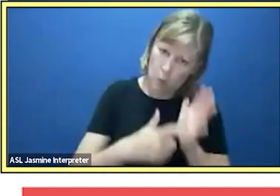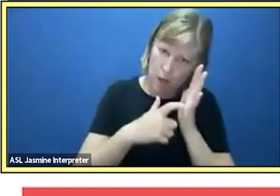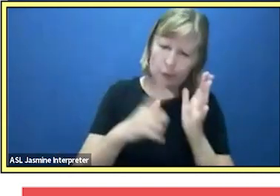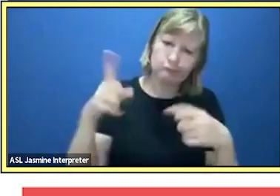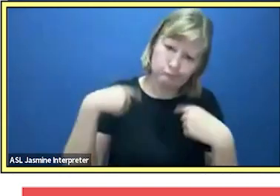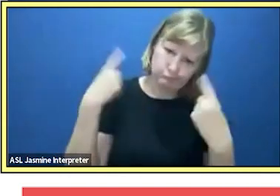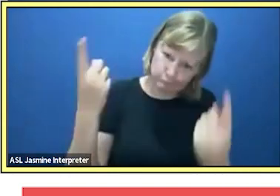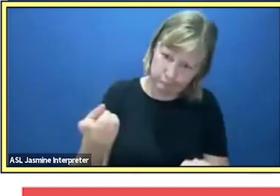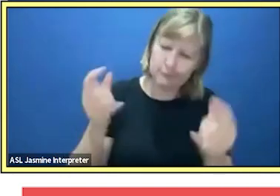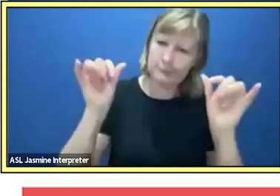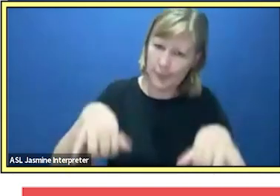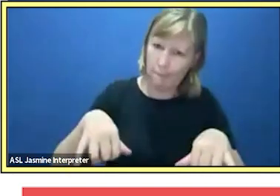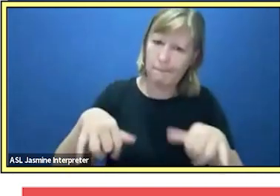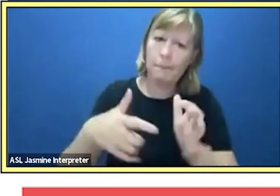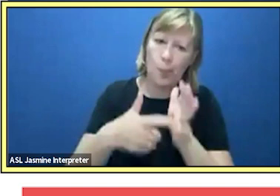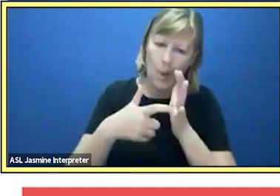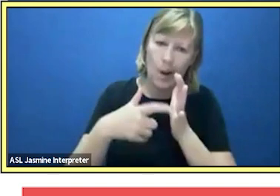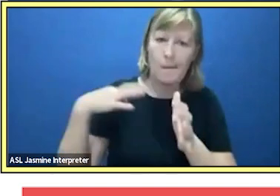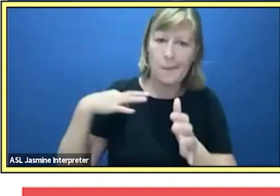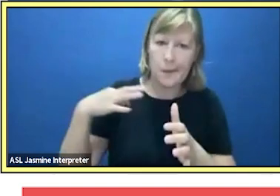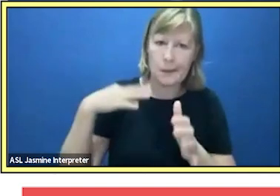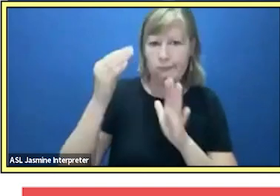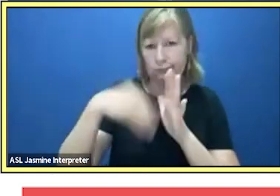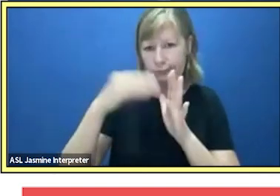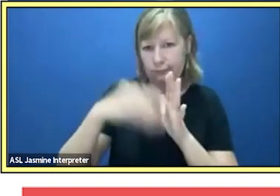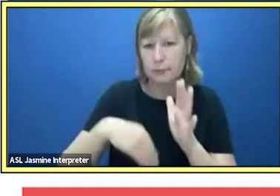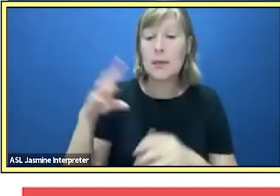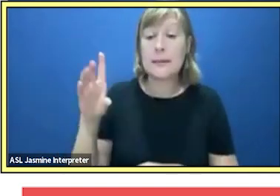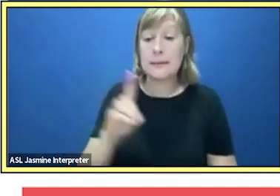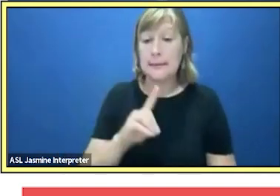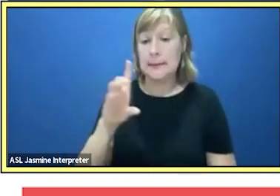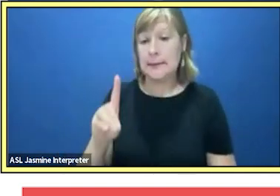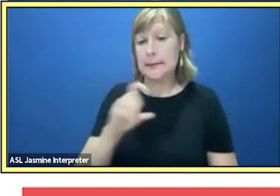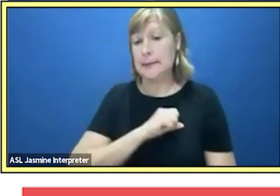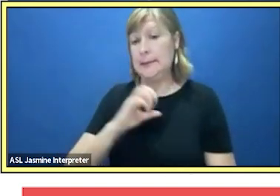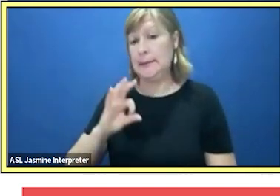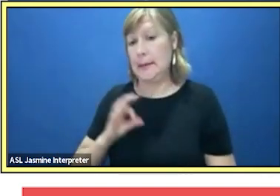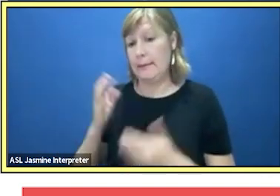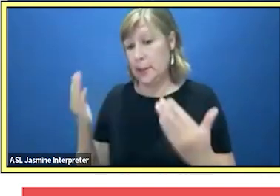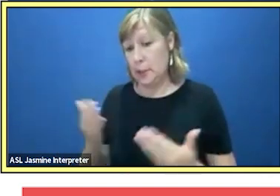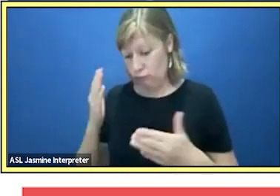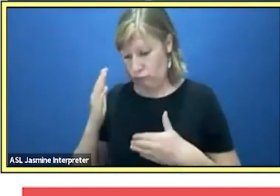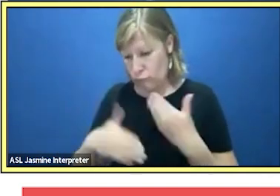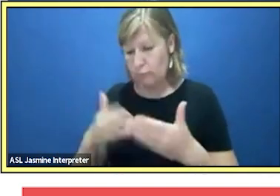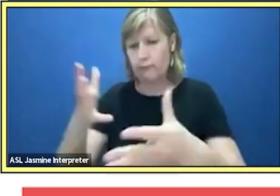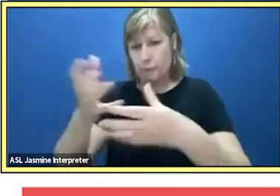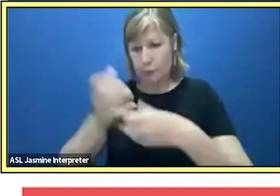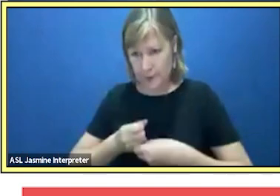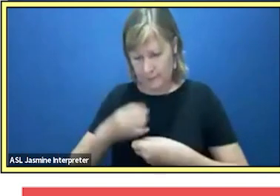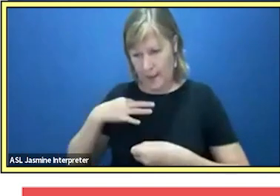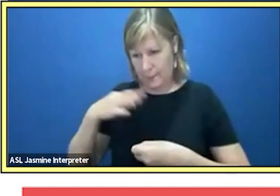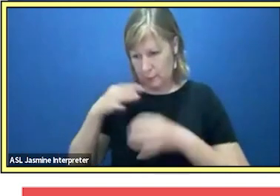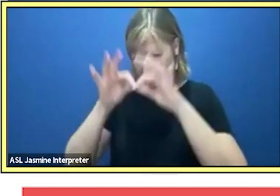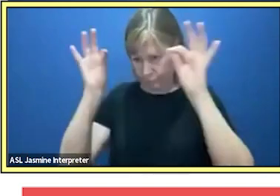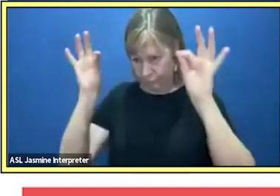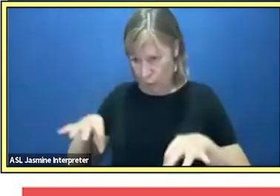still be required as it always has been. The DD staff here will process your application the